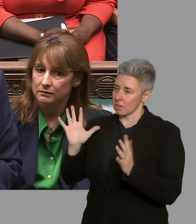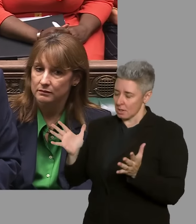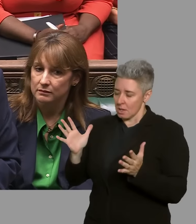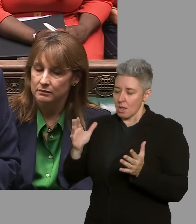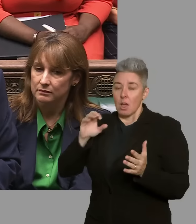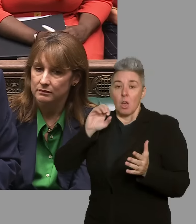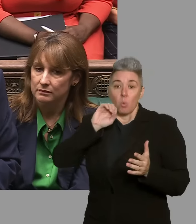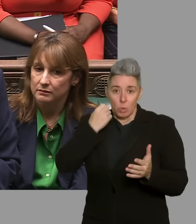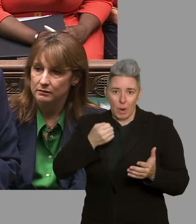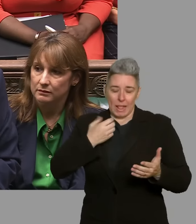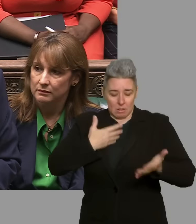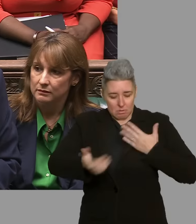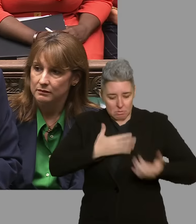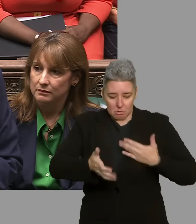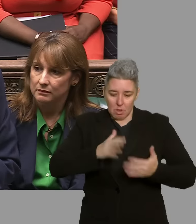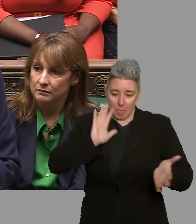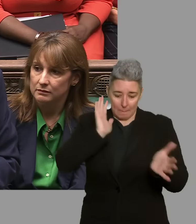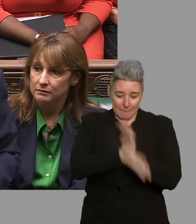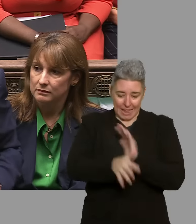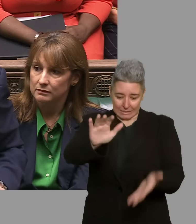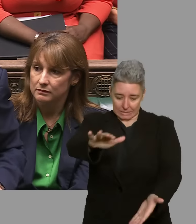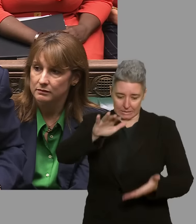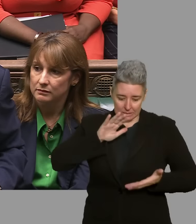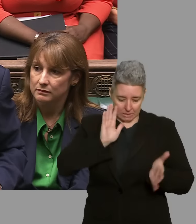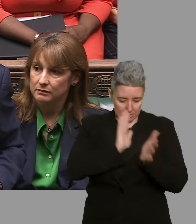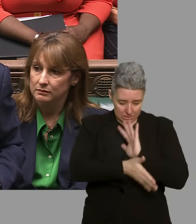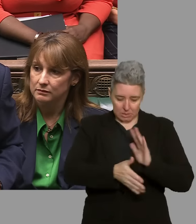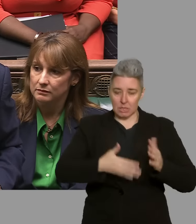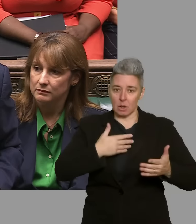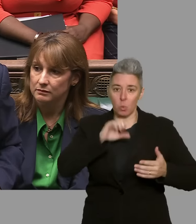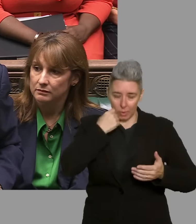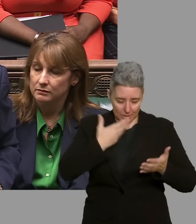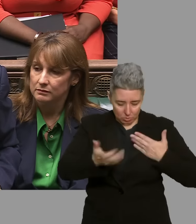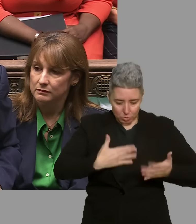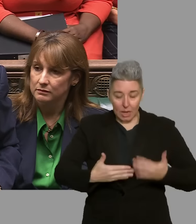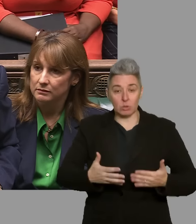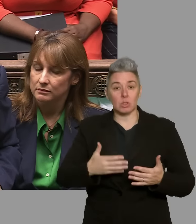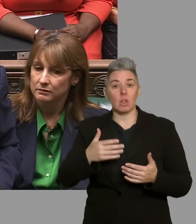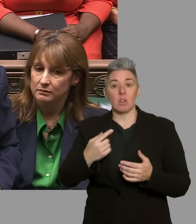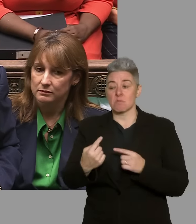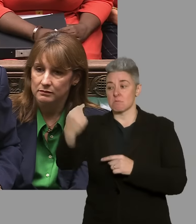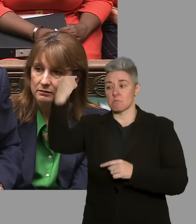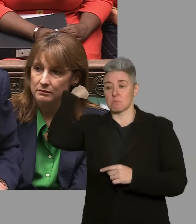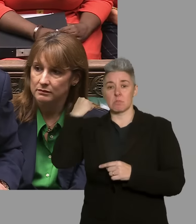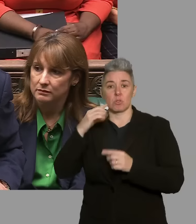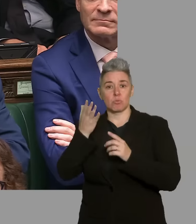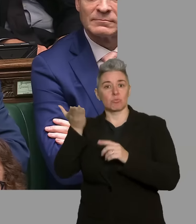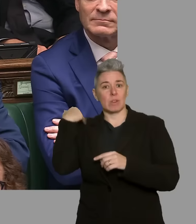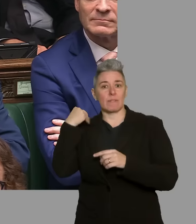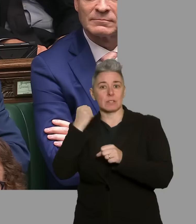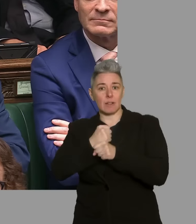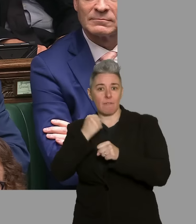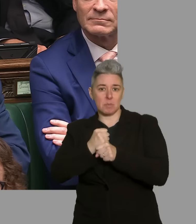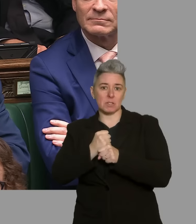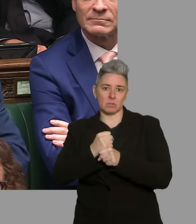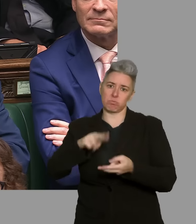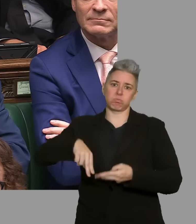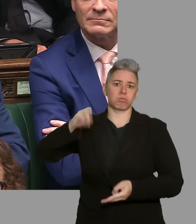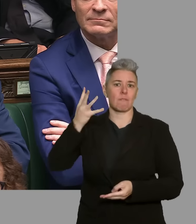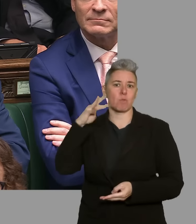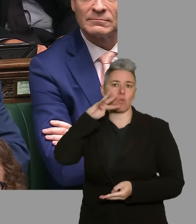there were 400 hotels. Now there are only 200 remaining. But he says he doesn't have time to condemn the comments calling children in care